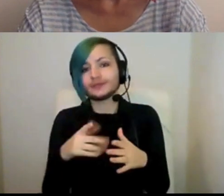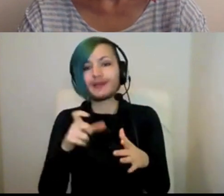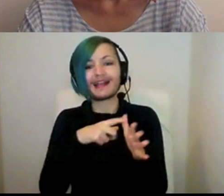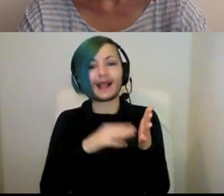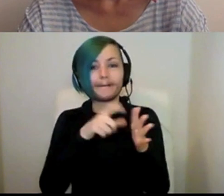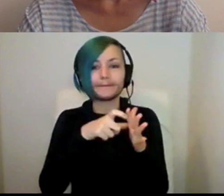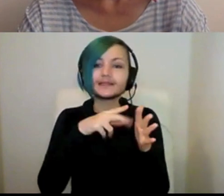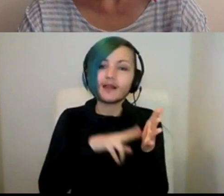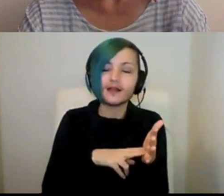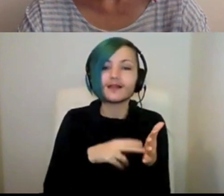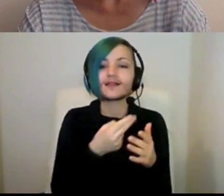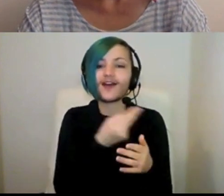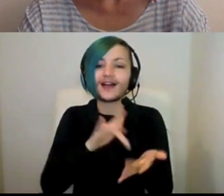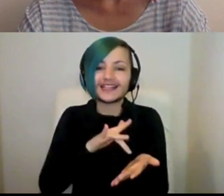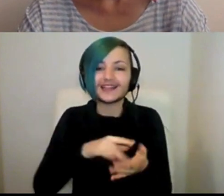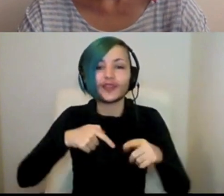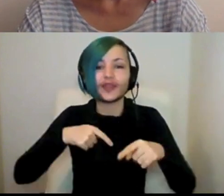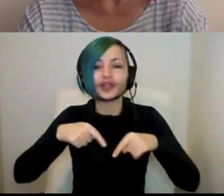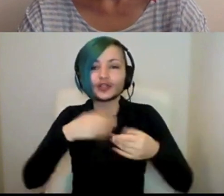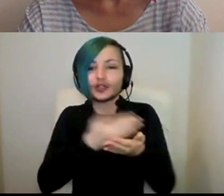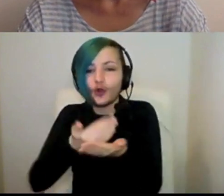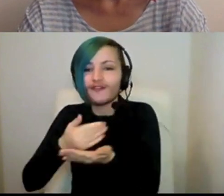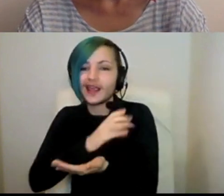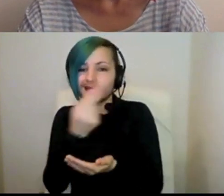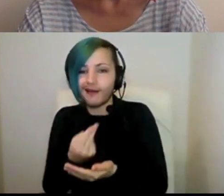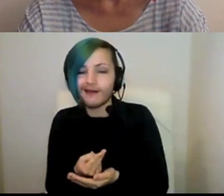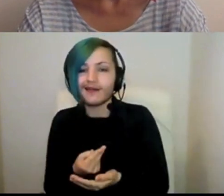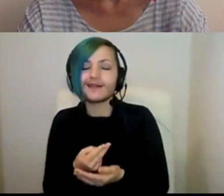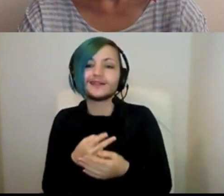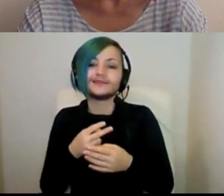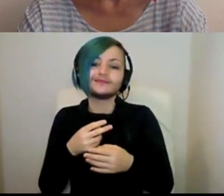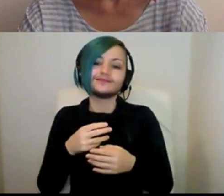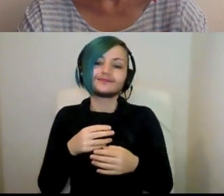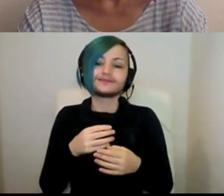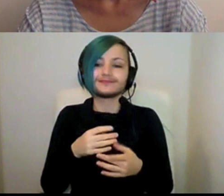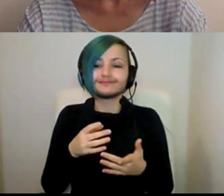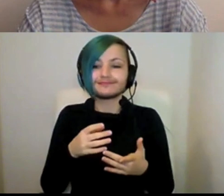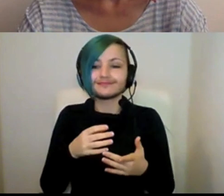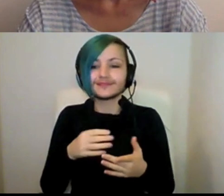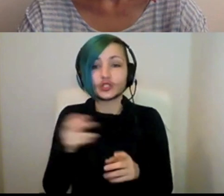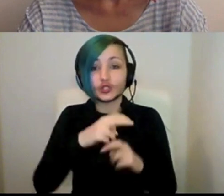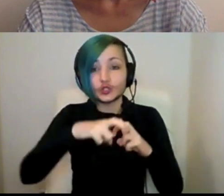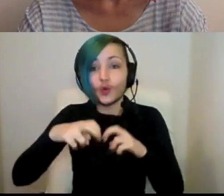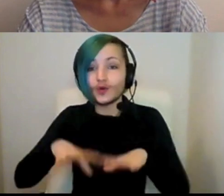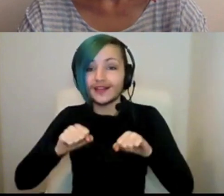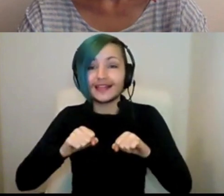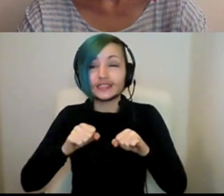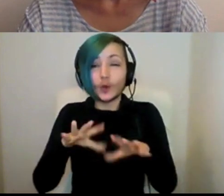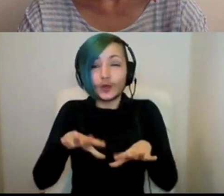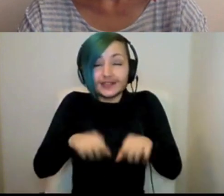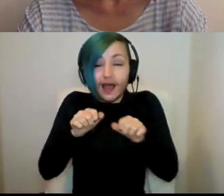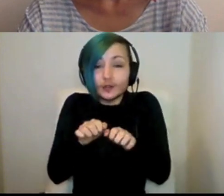tour came, they were really positive, and it just felt like everything might have just exploded, and sadly it all